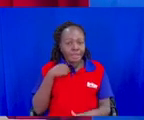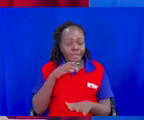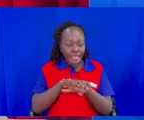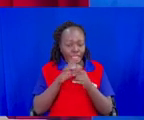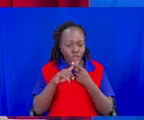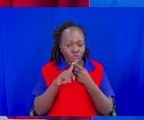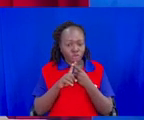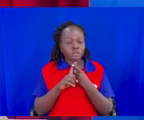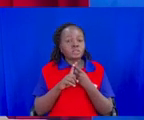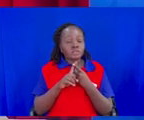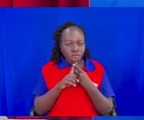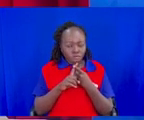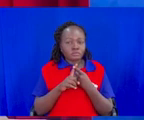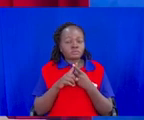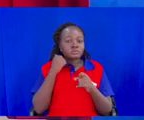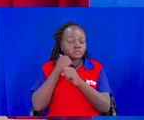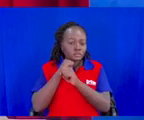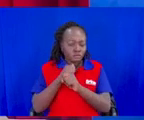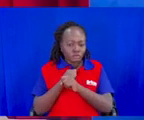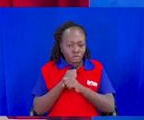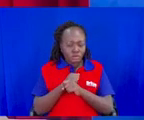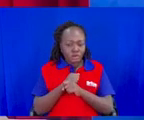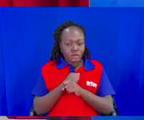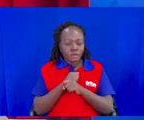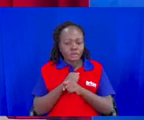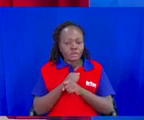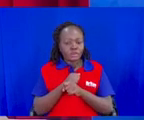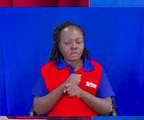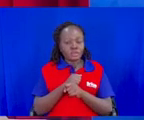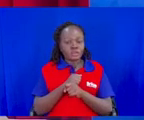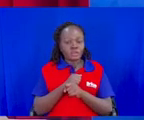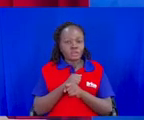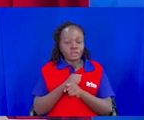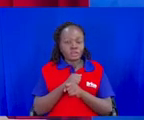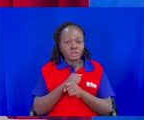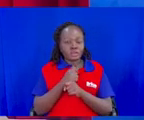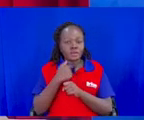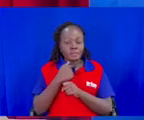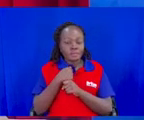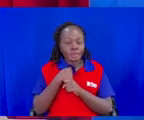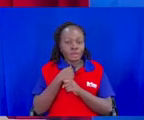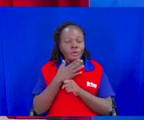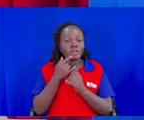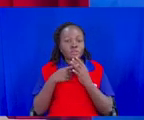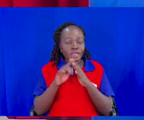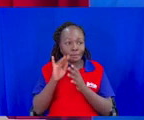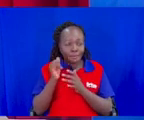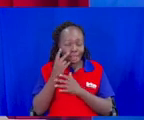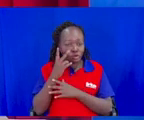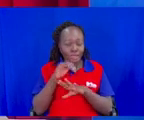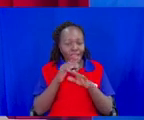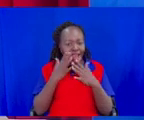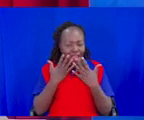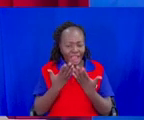the actual performance of how exactly the unit trust performed, I'll lay the ground by looking at how